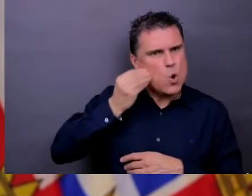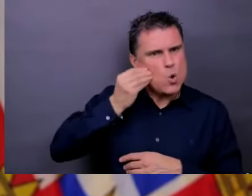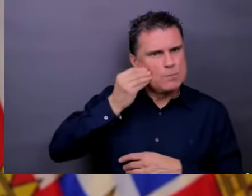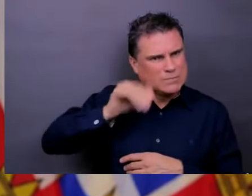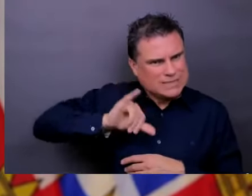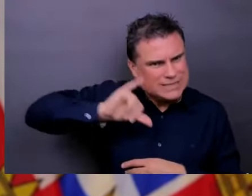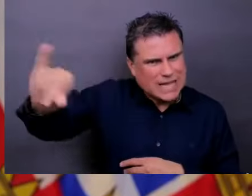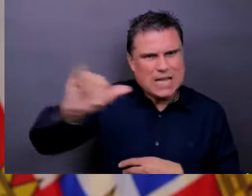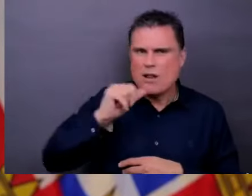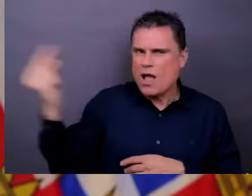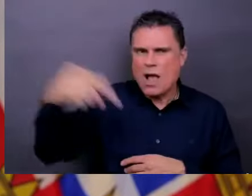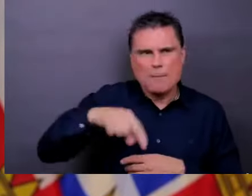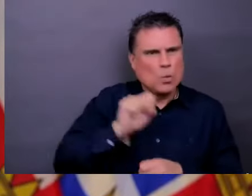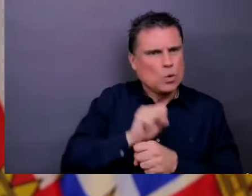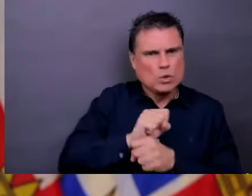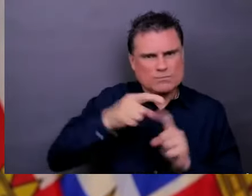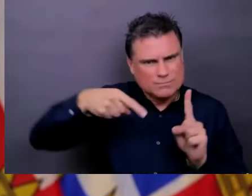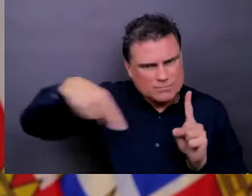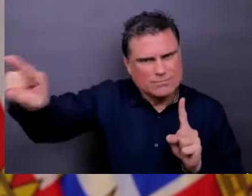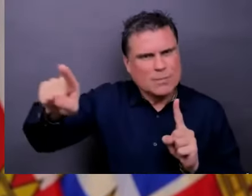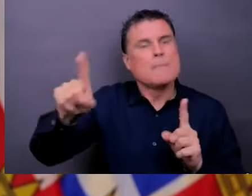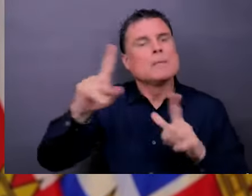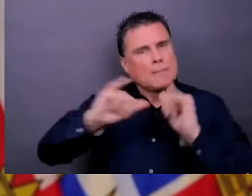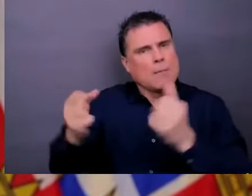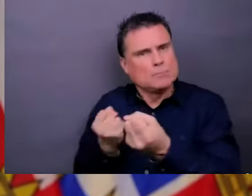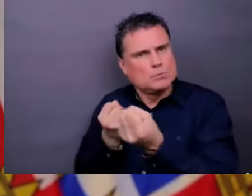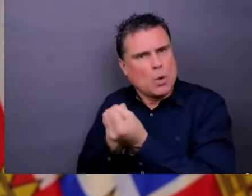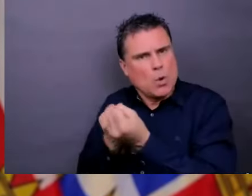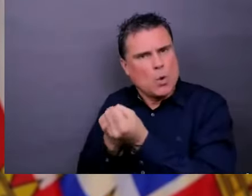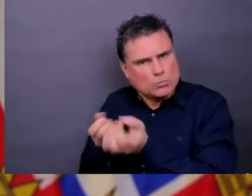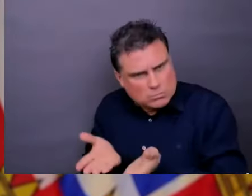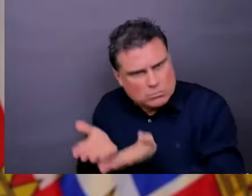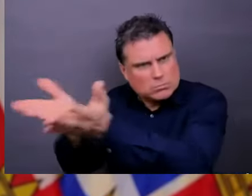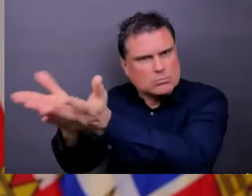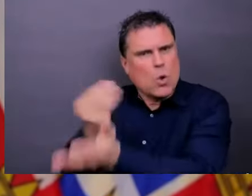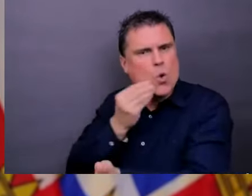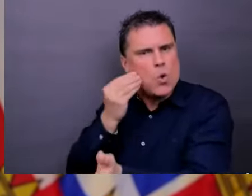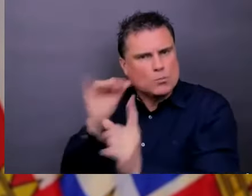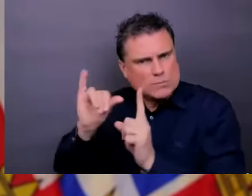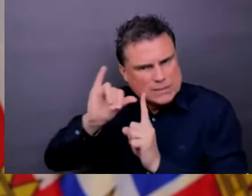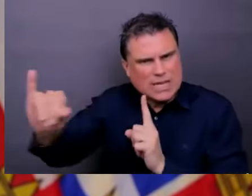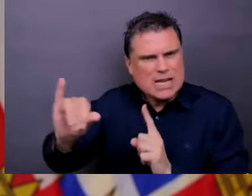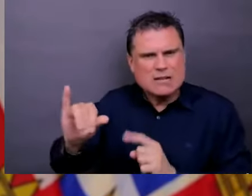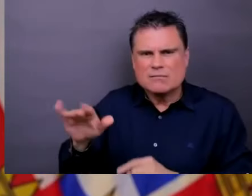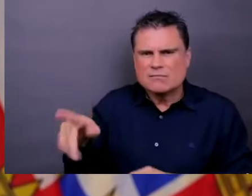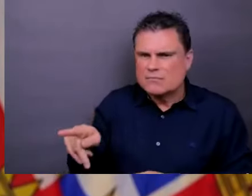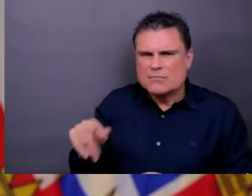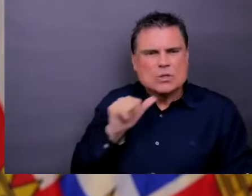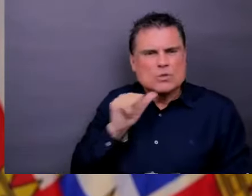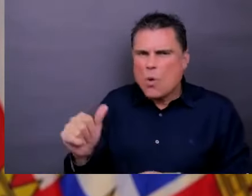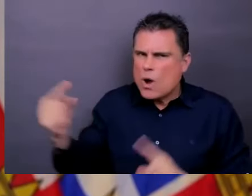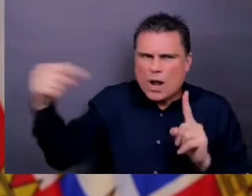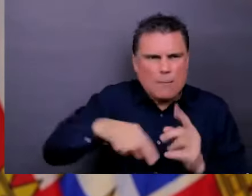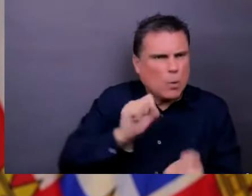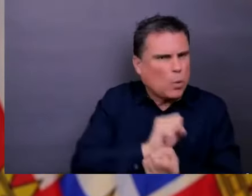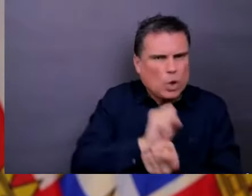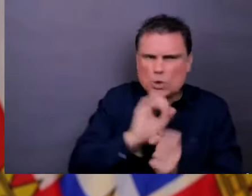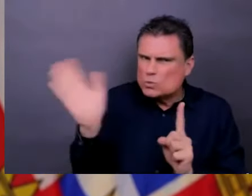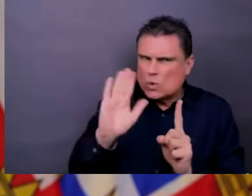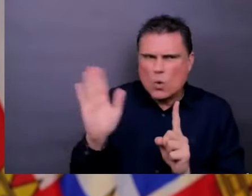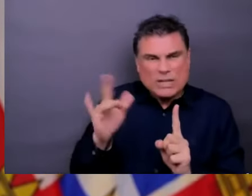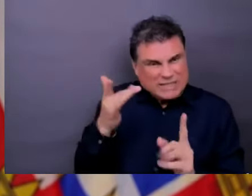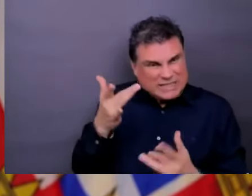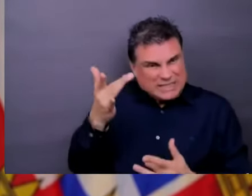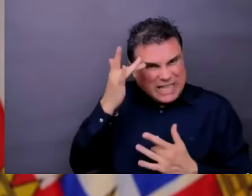population areas, but we know that we still move for various reasons, and it can spread widely around the province